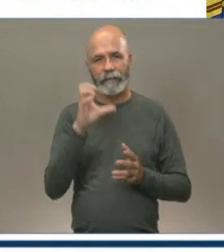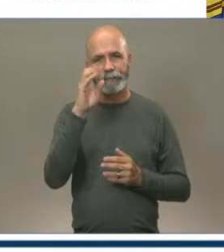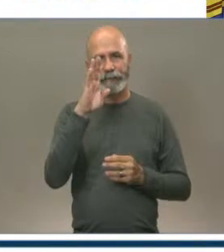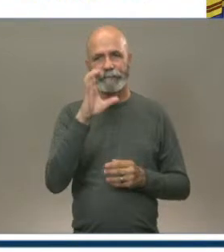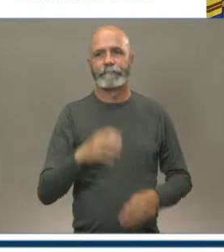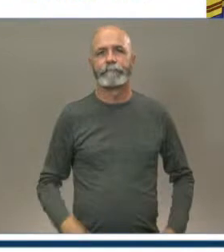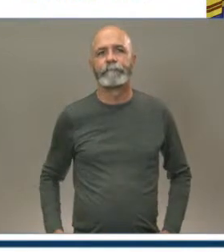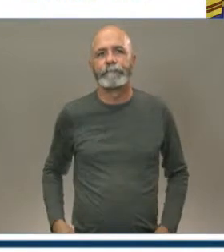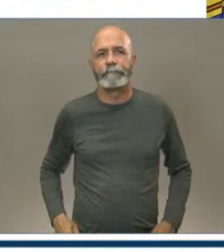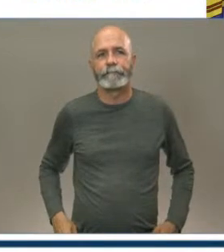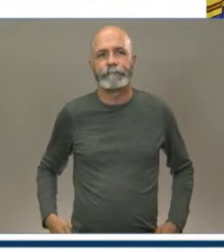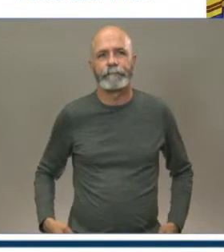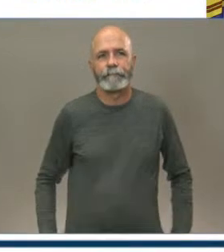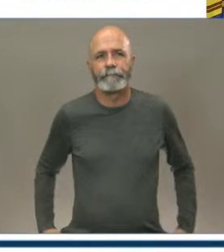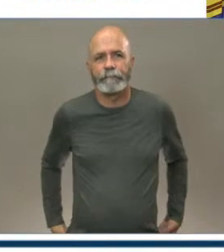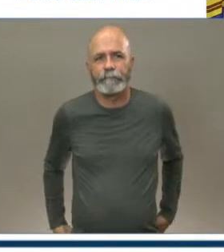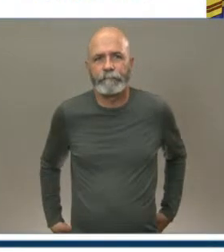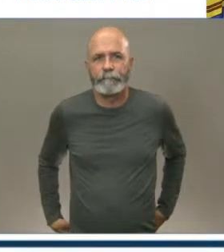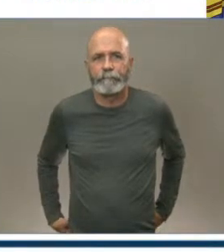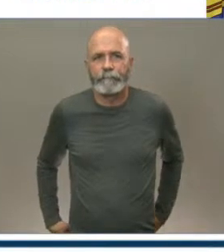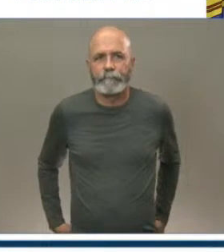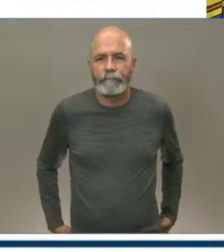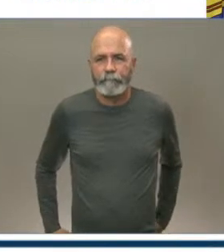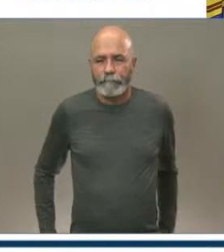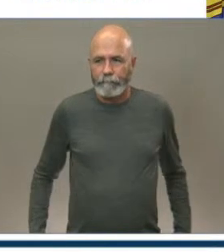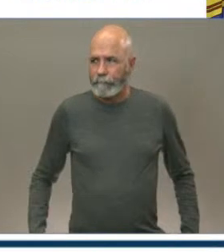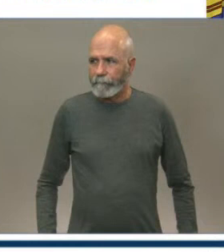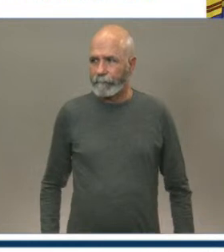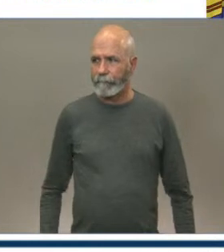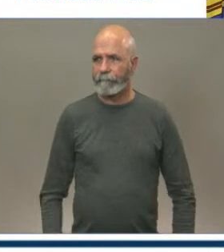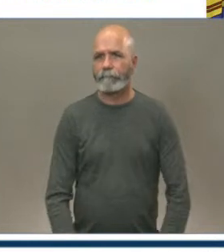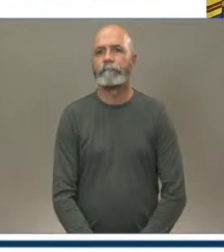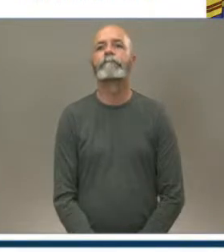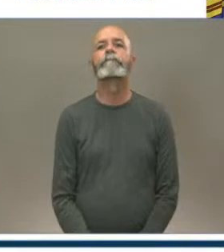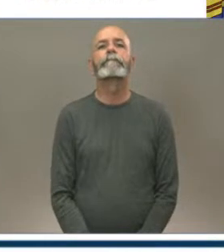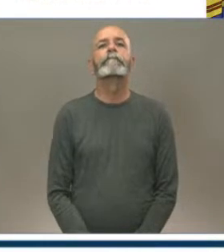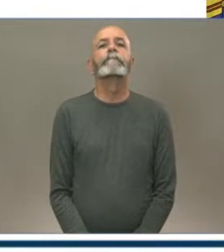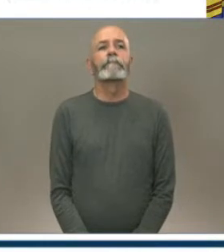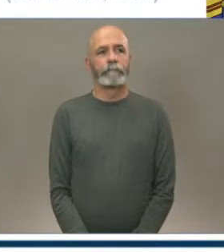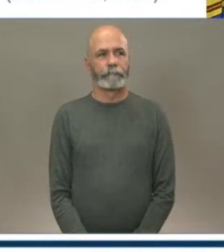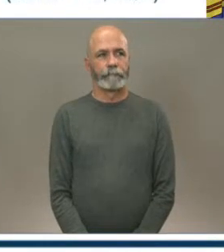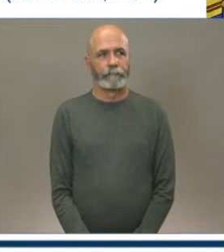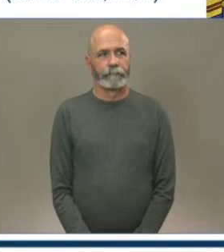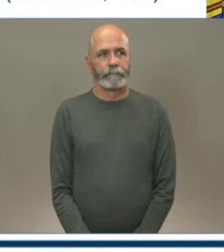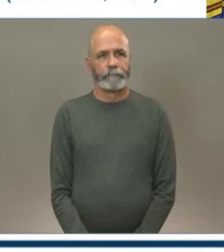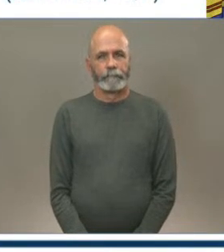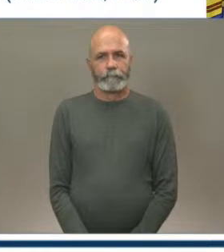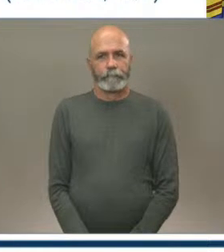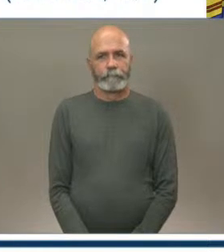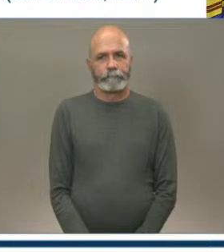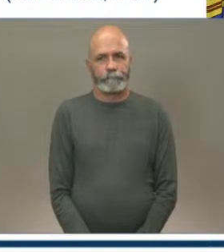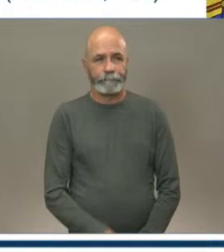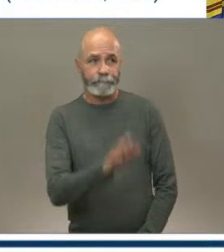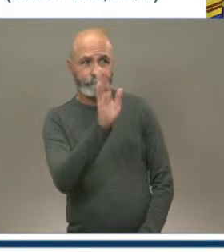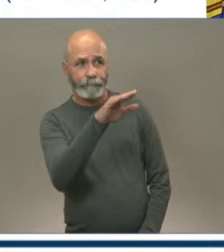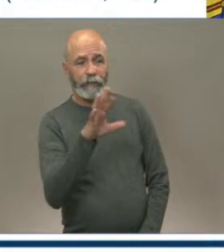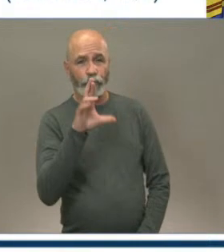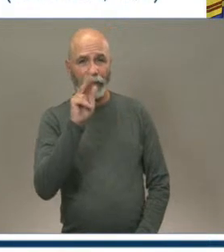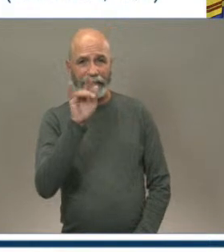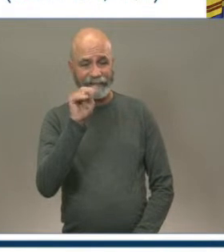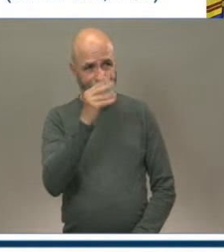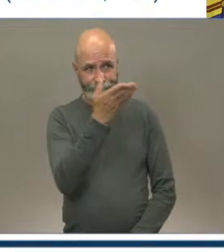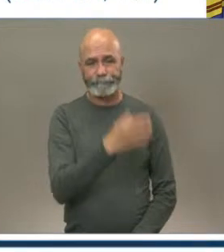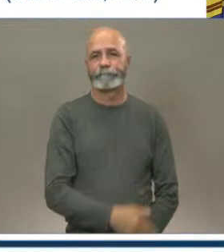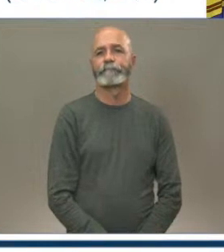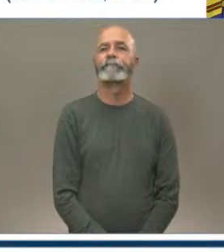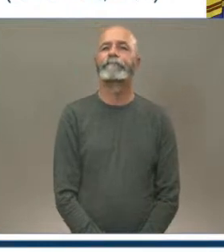Mike Gorman. Mike, do you have a question? Thank you. Premier, people have been calling for paid sick time